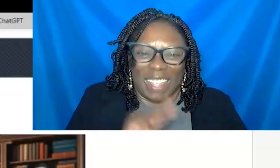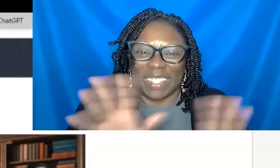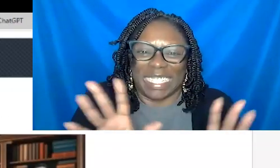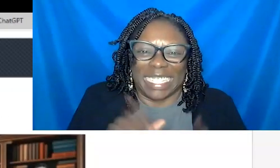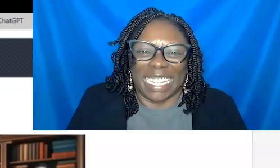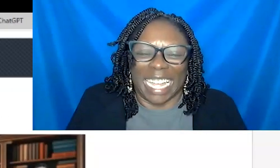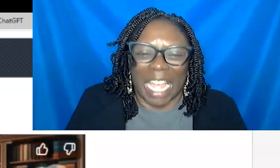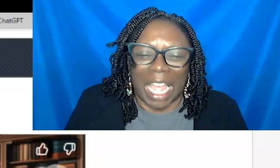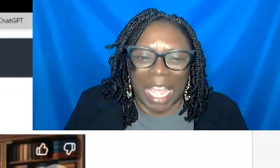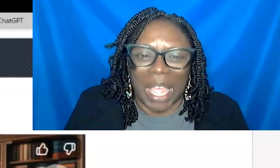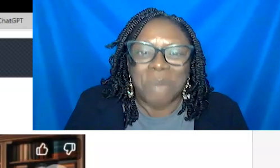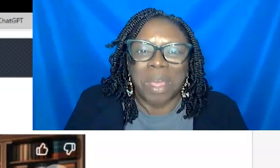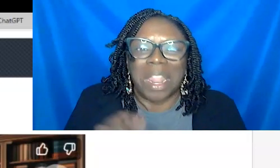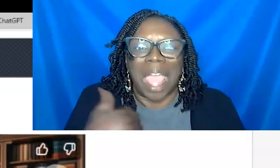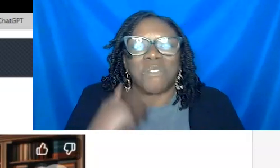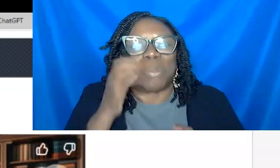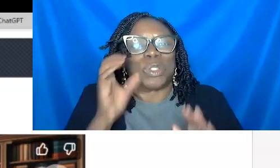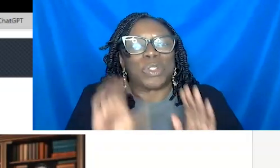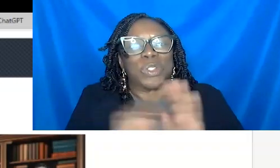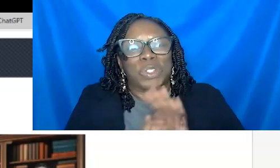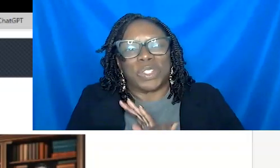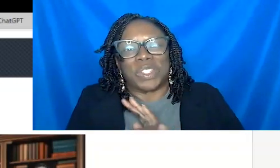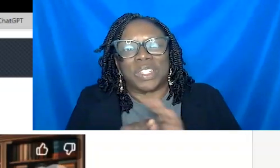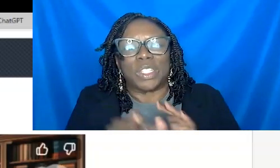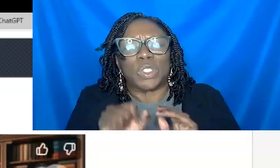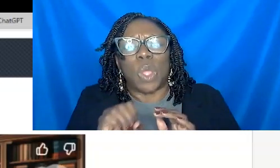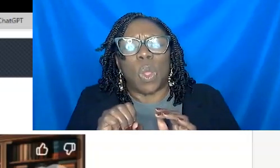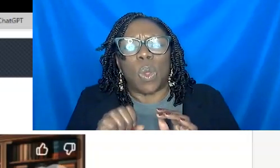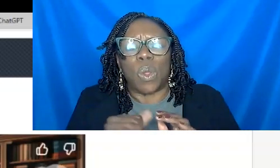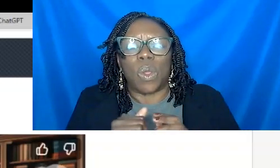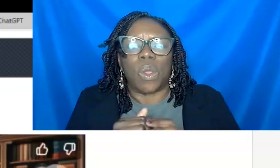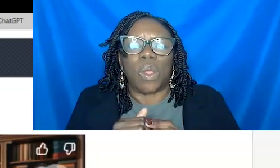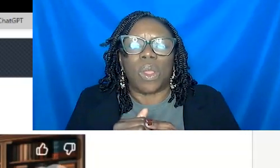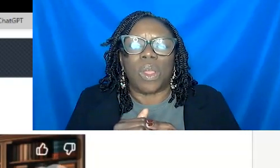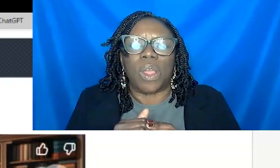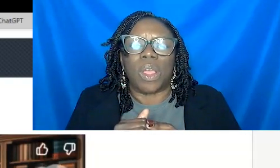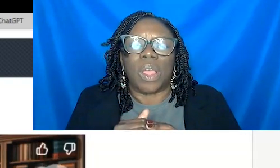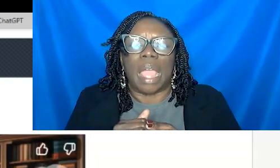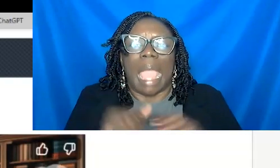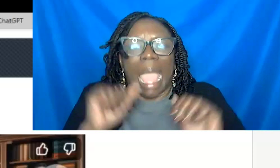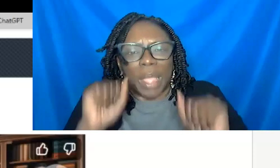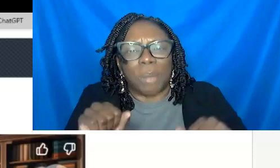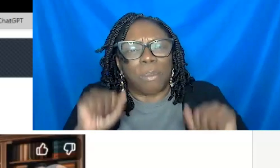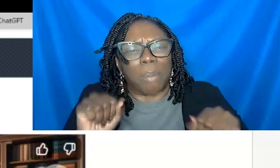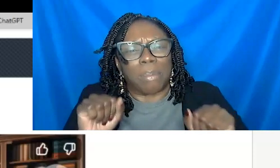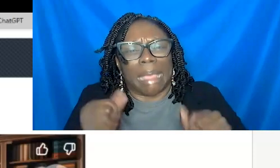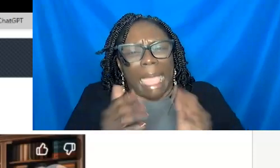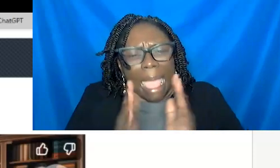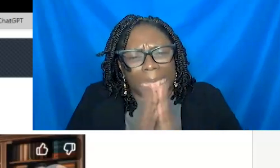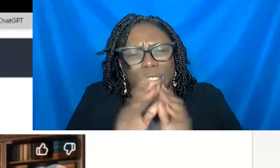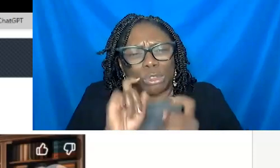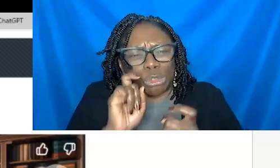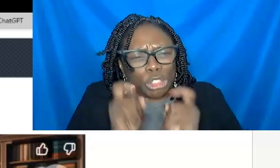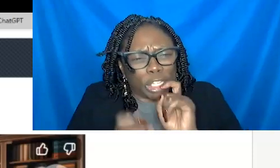create this image here. So yeah, and I could probably ask it to Correct the